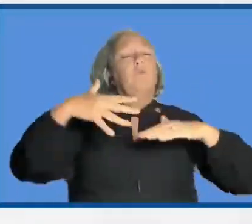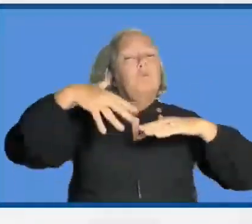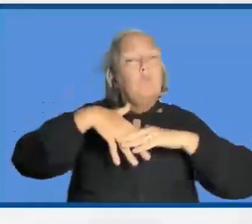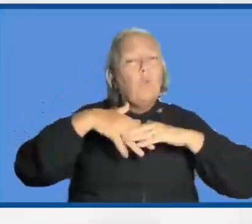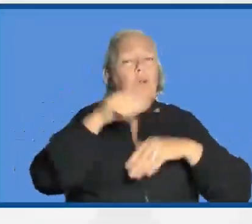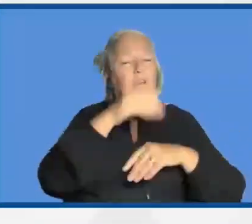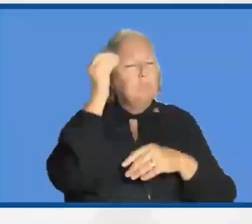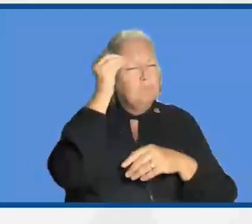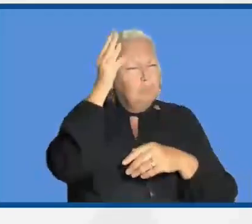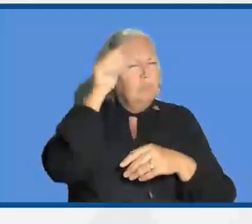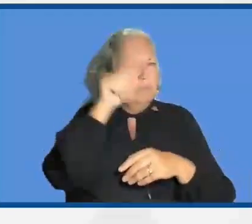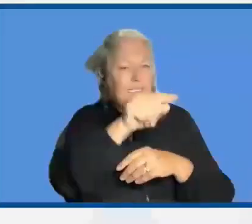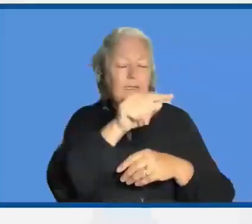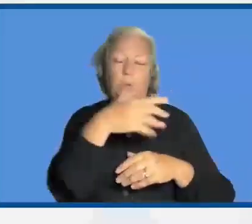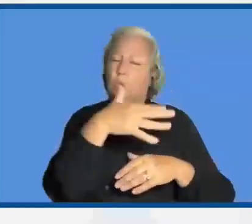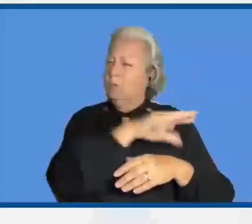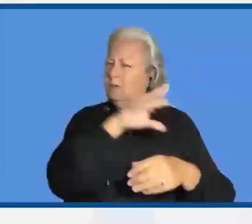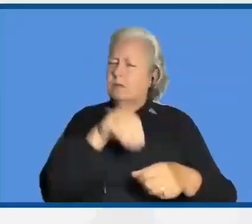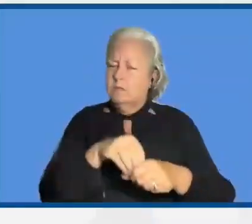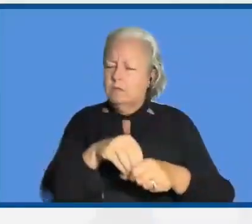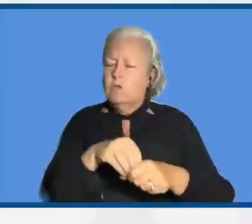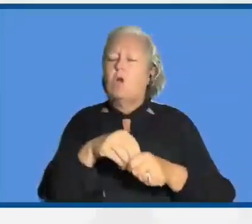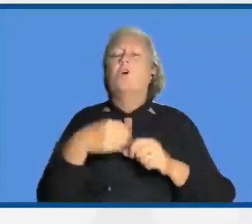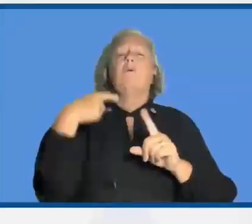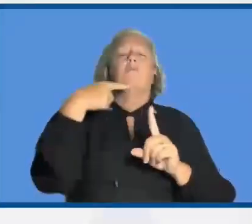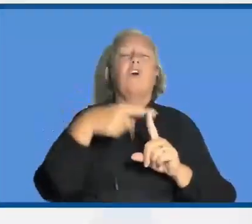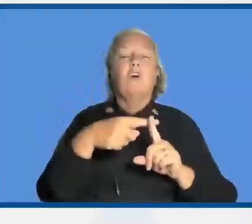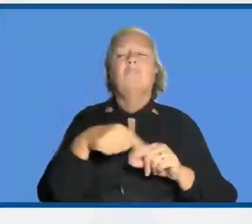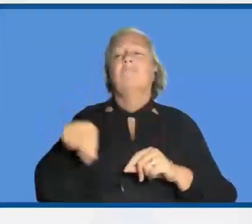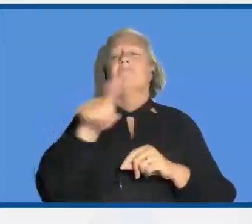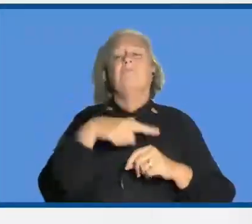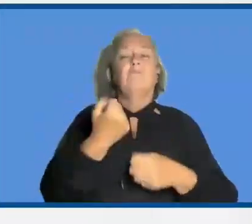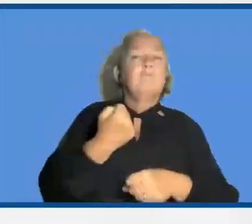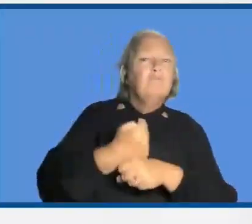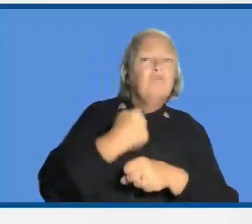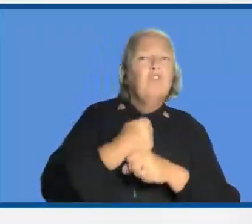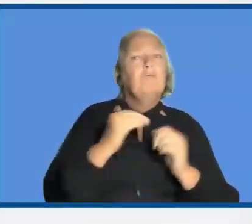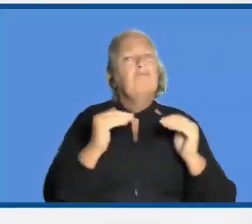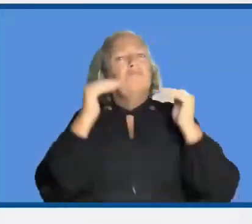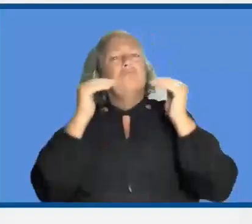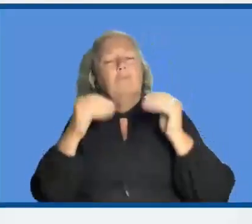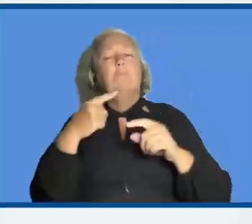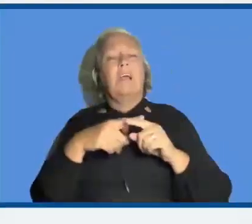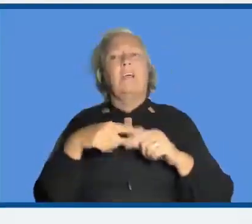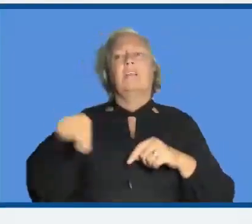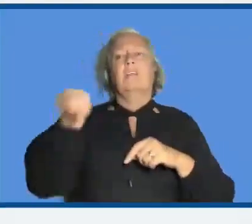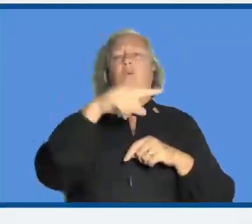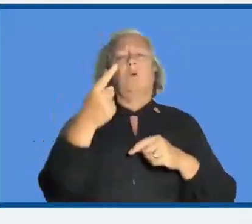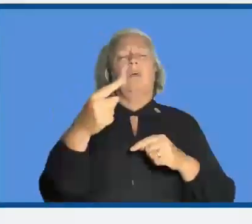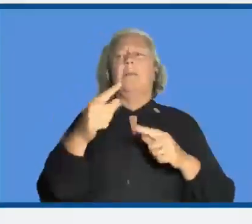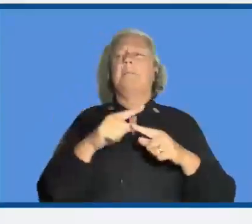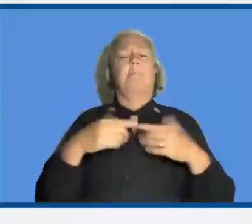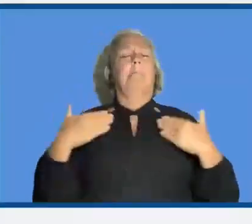us forget the vast expertise of practitioners and first responders. For sure, there are still